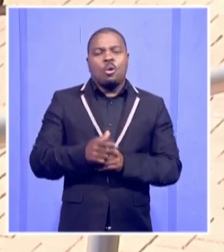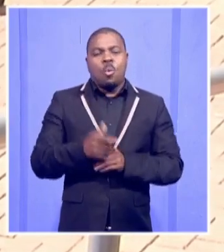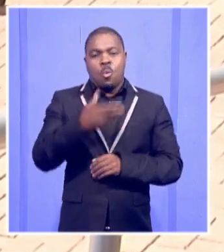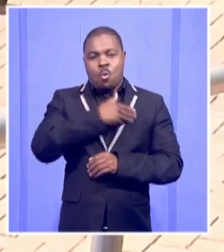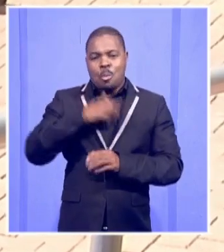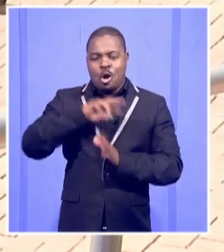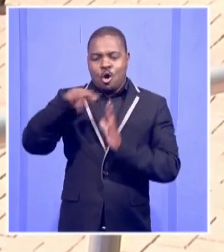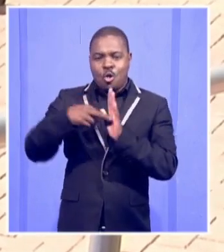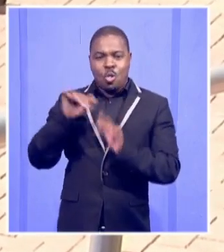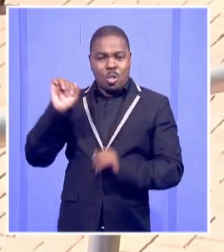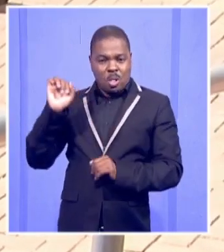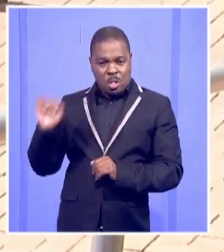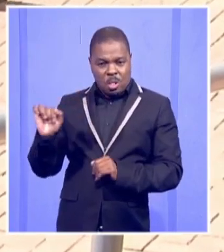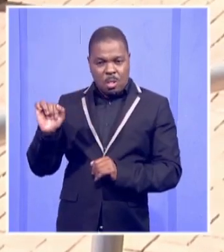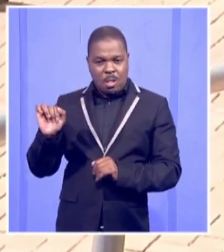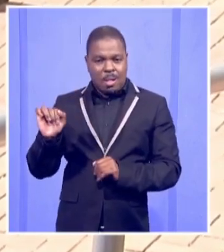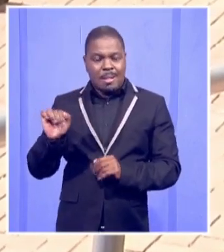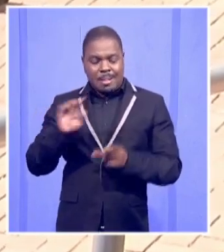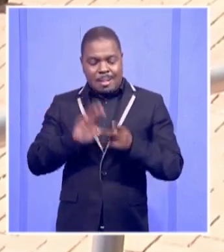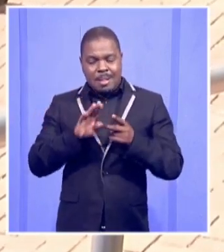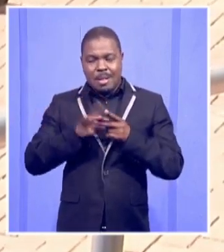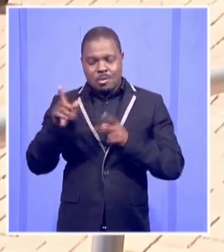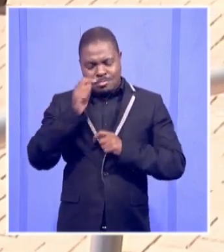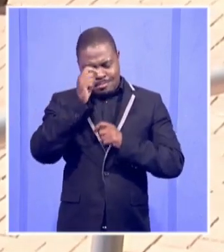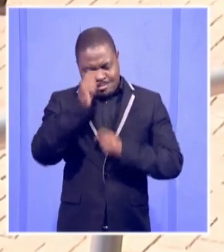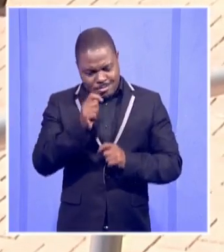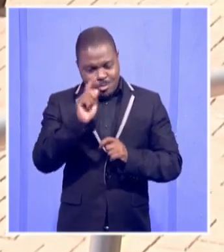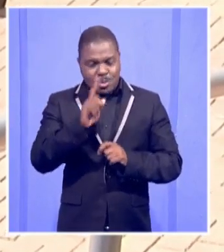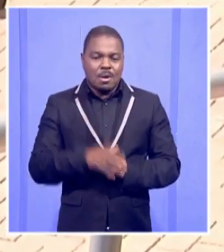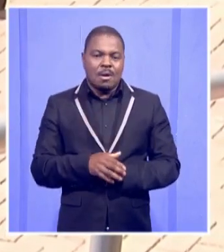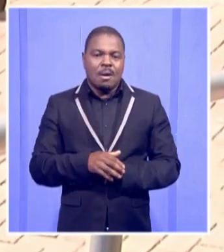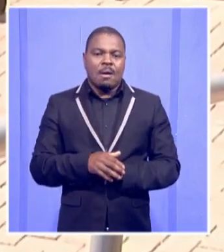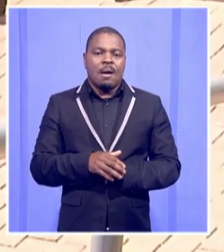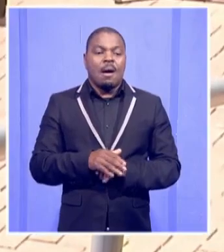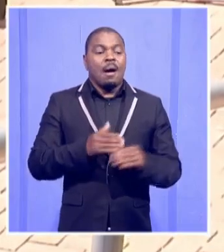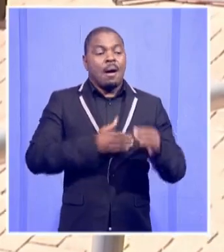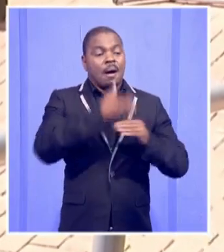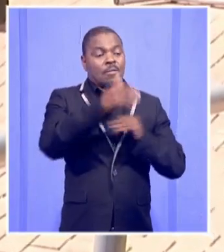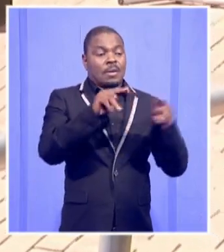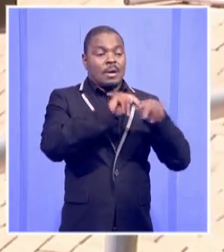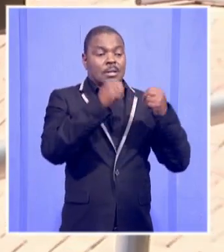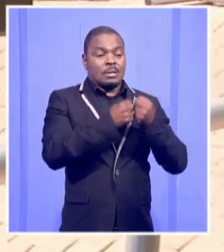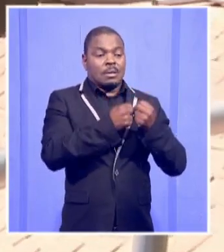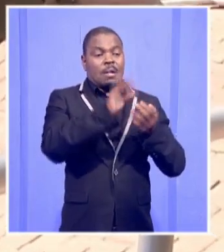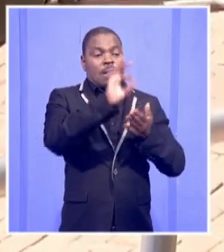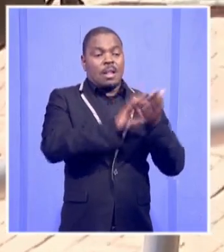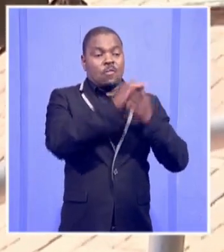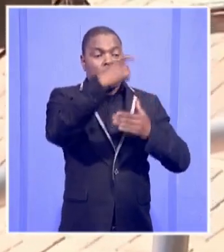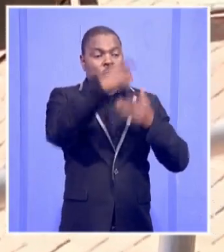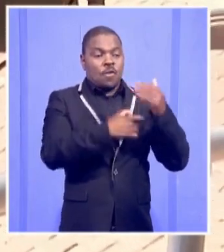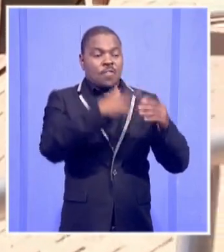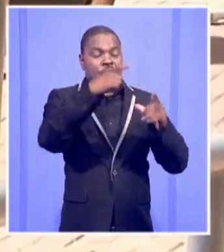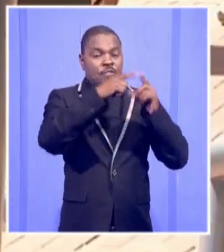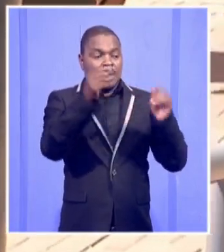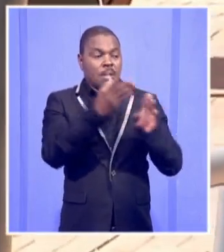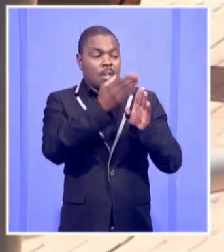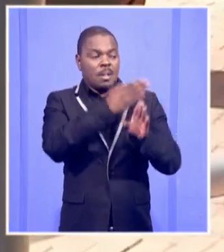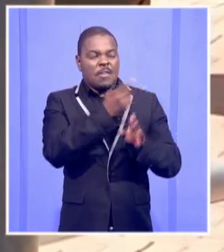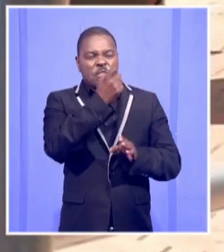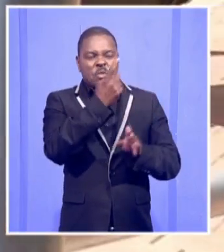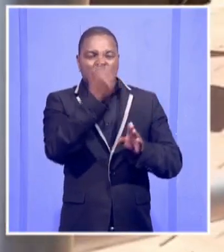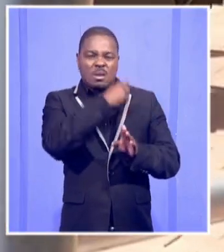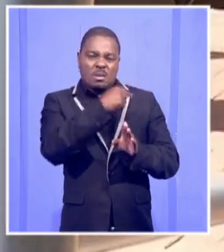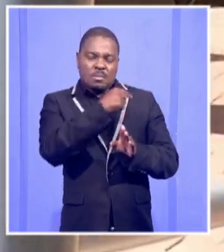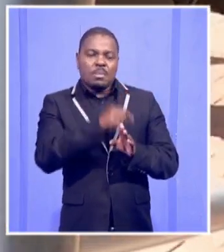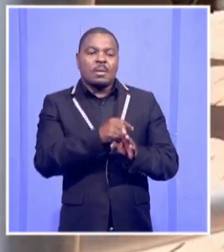also acknowledging the fact that this time around, after the National Elective Conference that was just ended a few days ago, that now